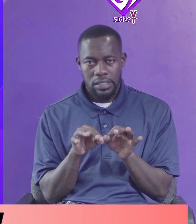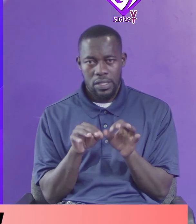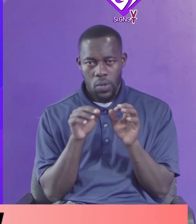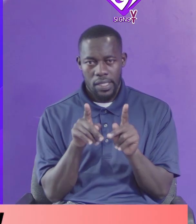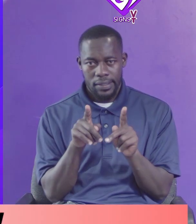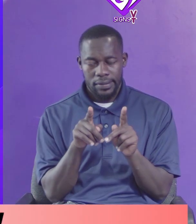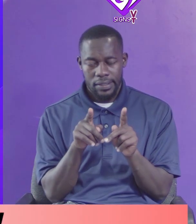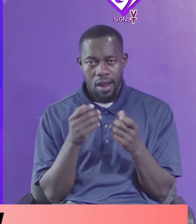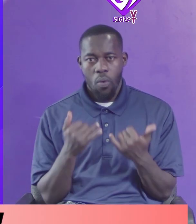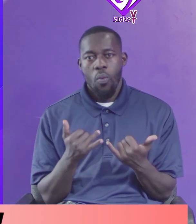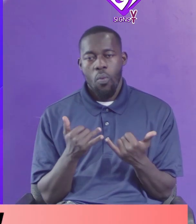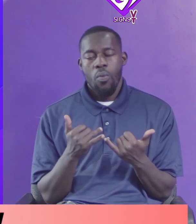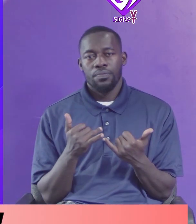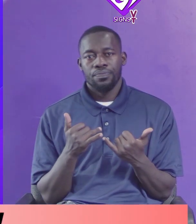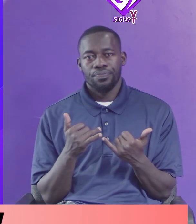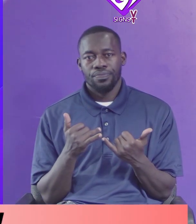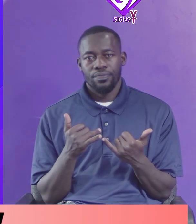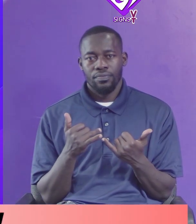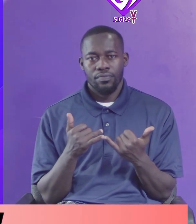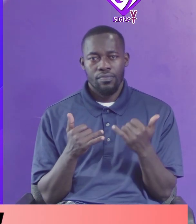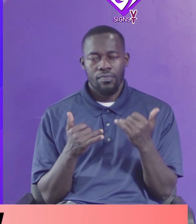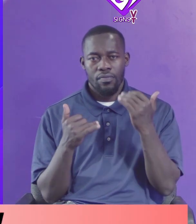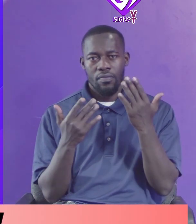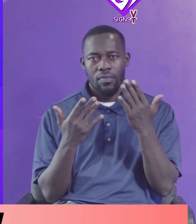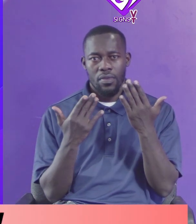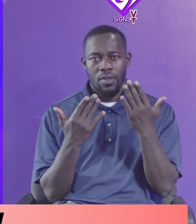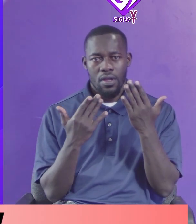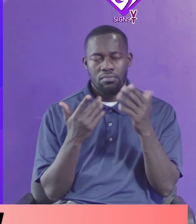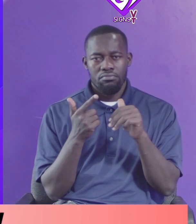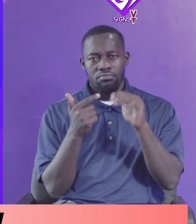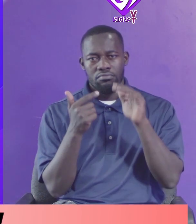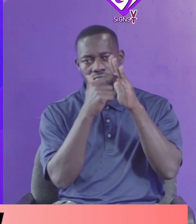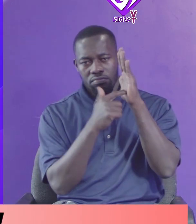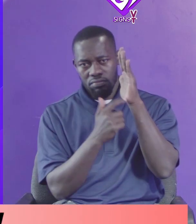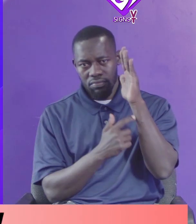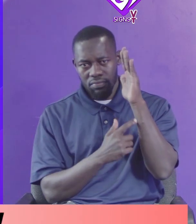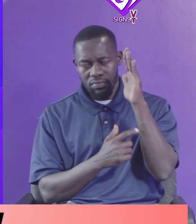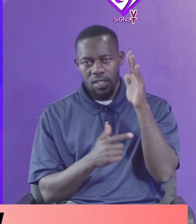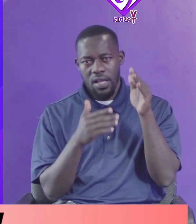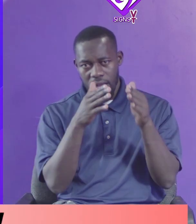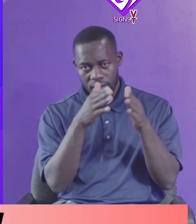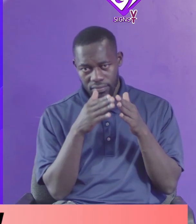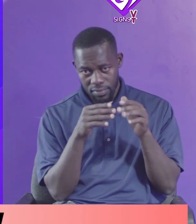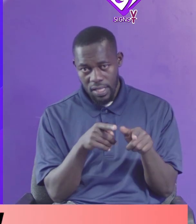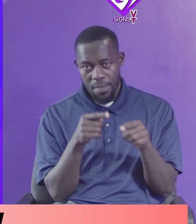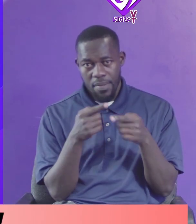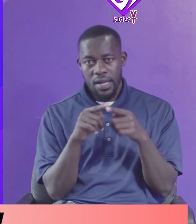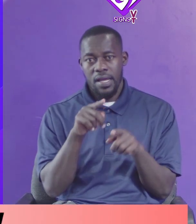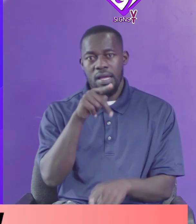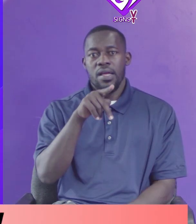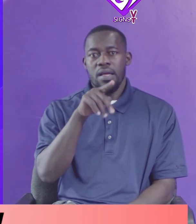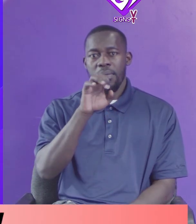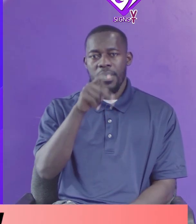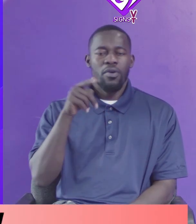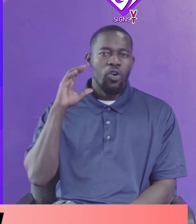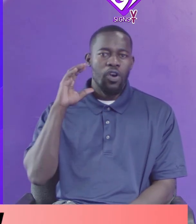right now, it is roughly 7 points between them and Arsenal, with Chelsea coming in between. Pep Guardiola will be looking at this and will be